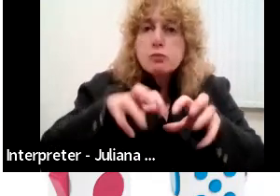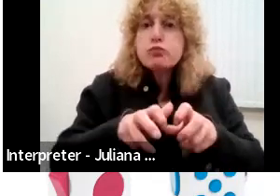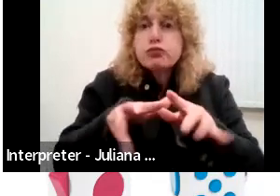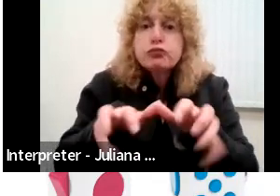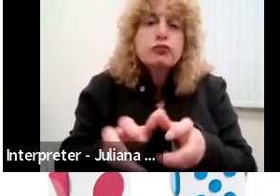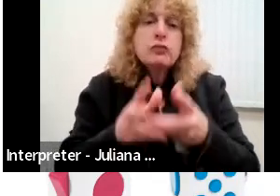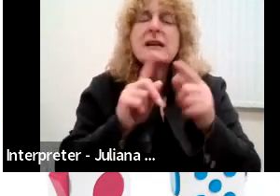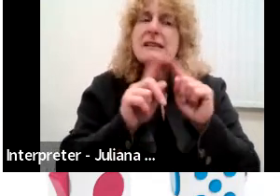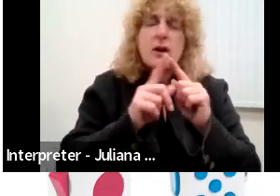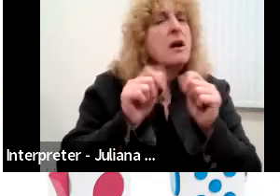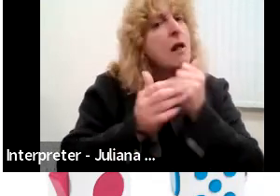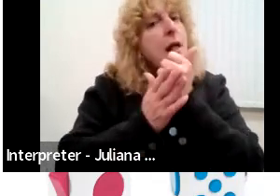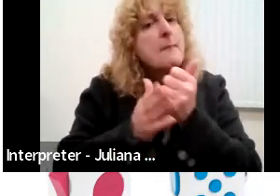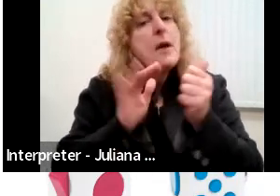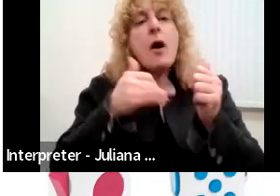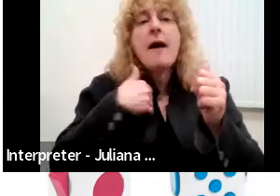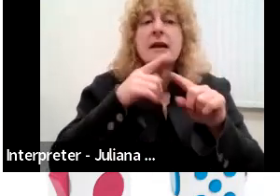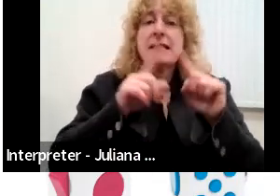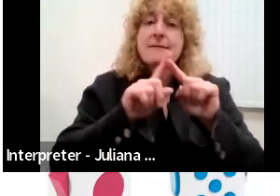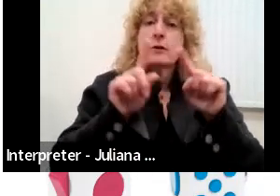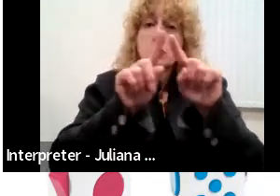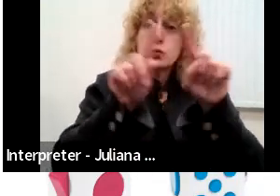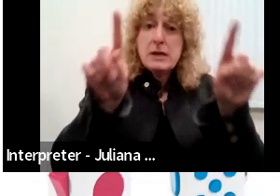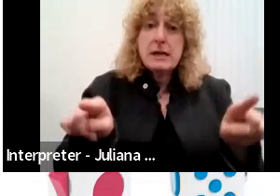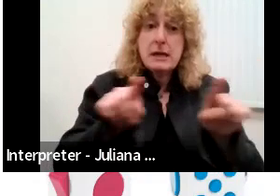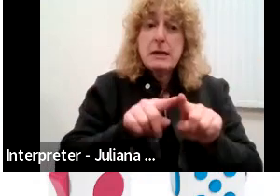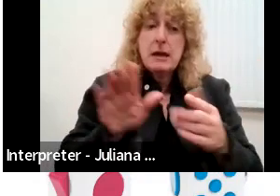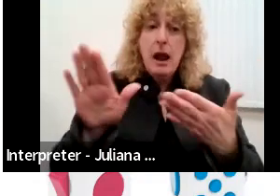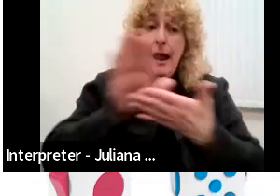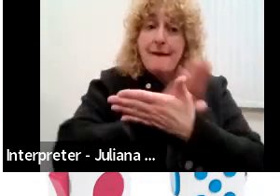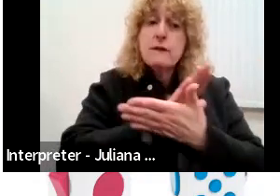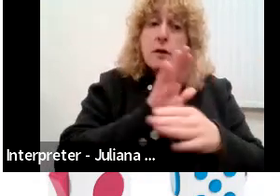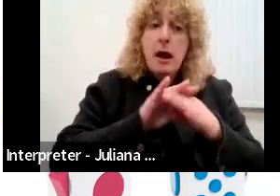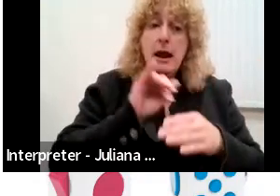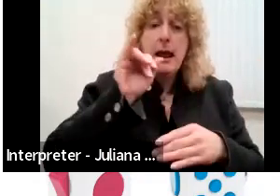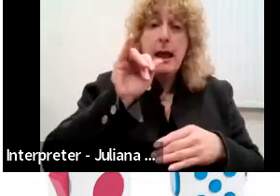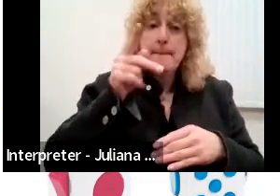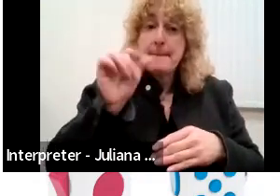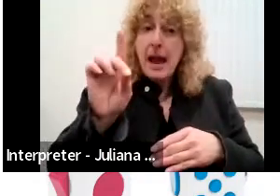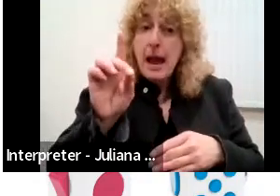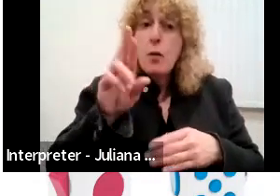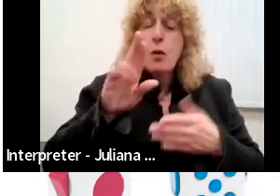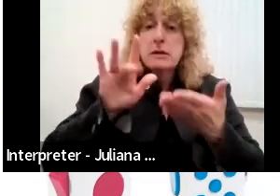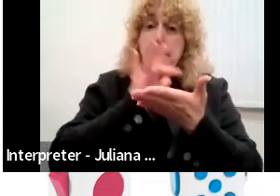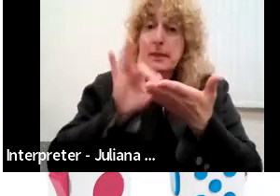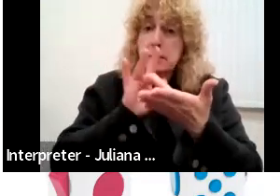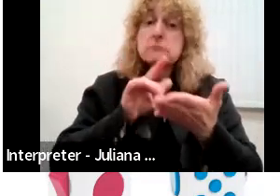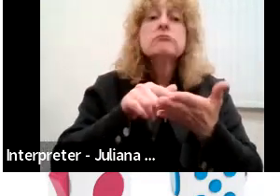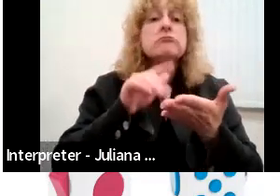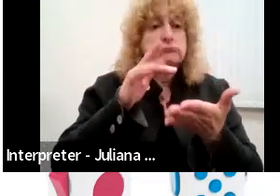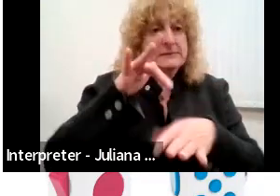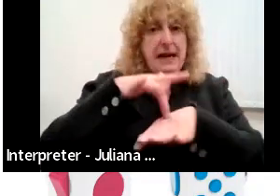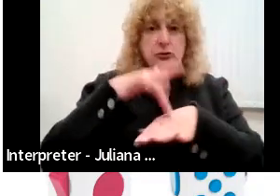are different screen covers that you can add to an iPad or tablet where they are tactile and they can use